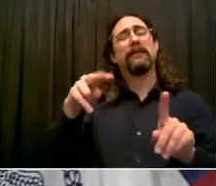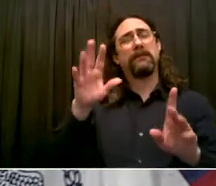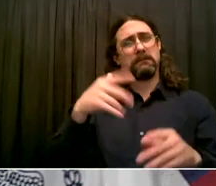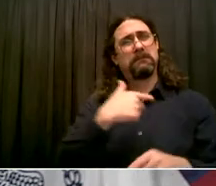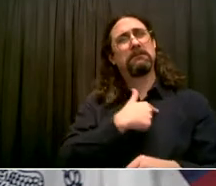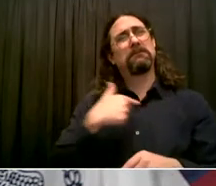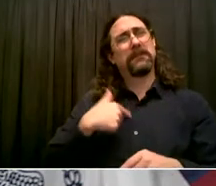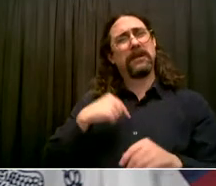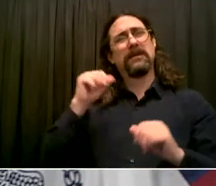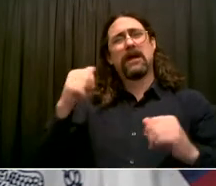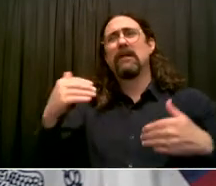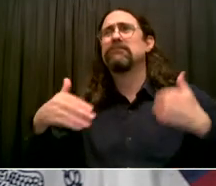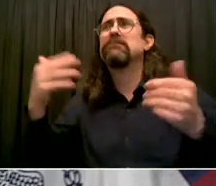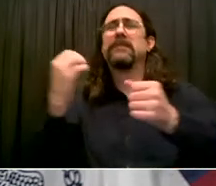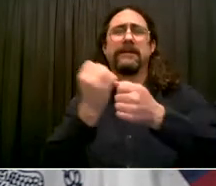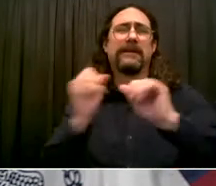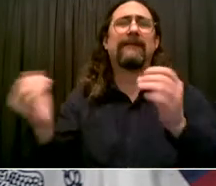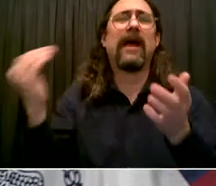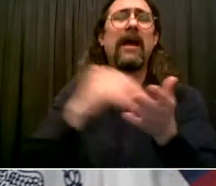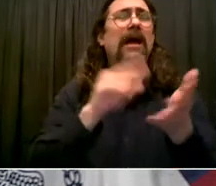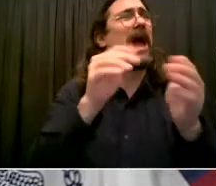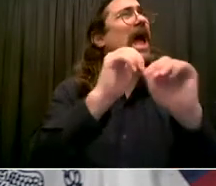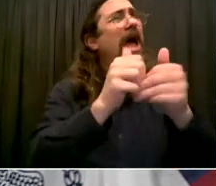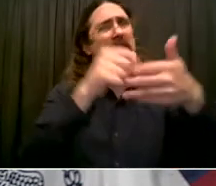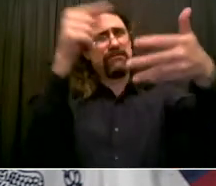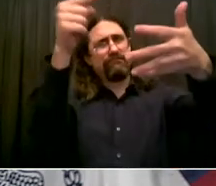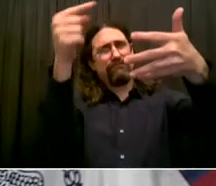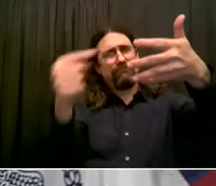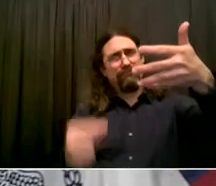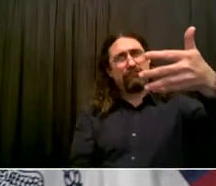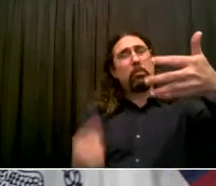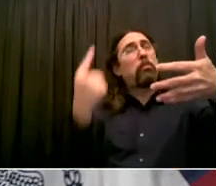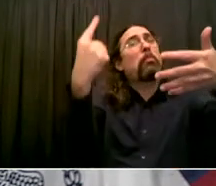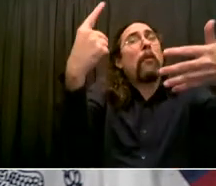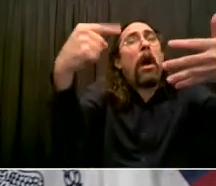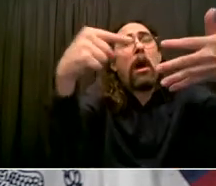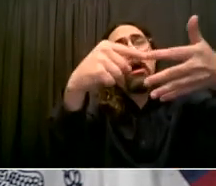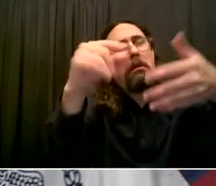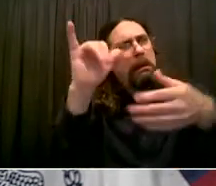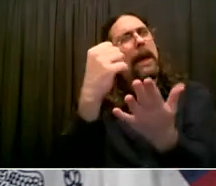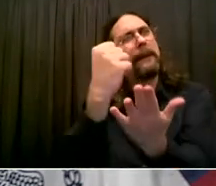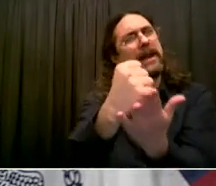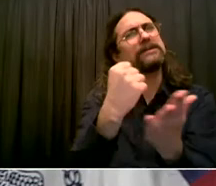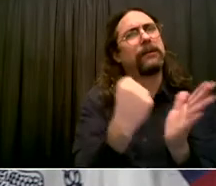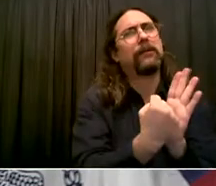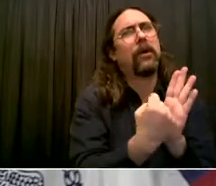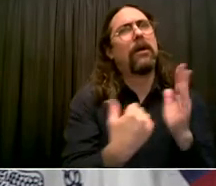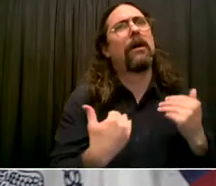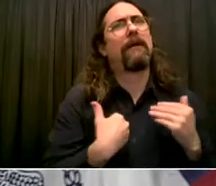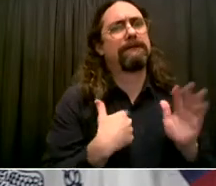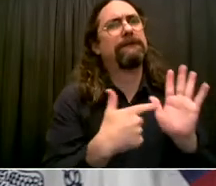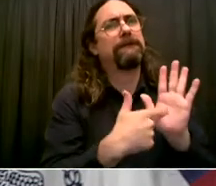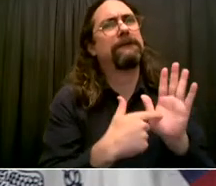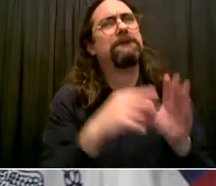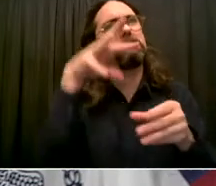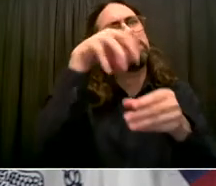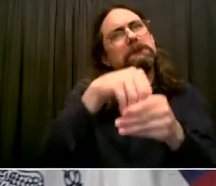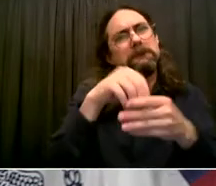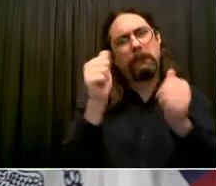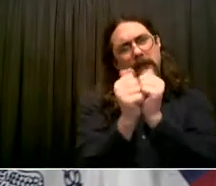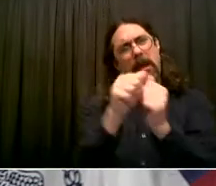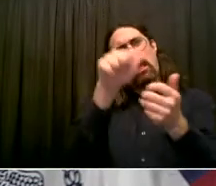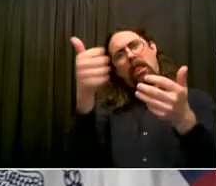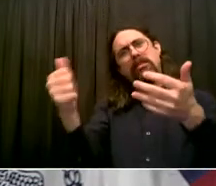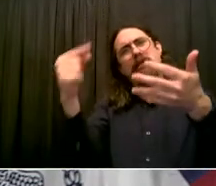choose not to get vaccinated and will work with that as well. But I think particularly for some private